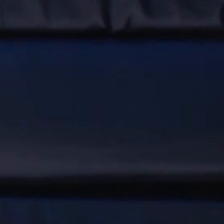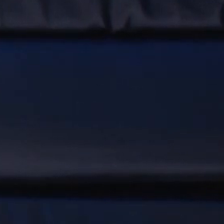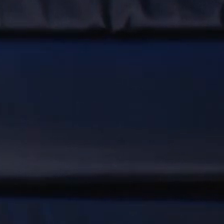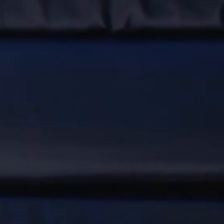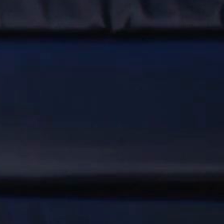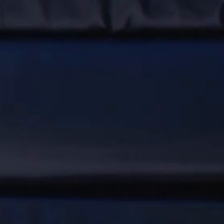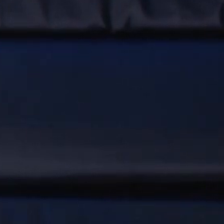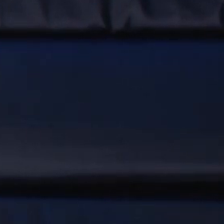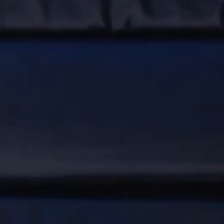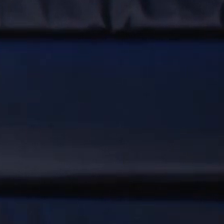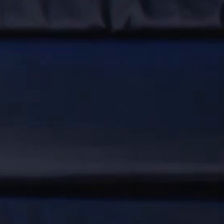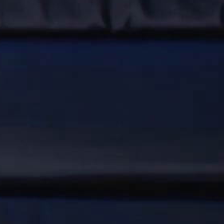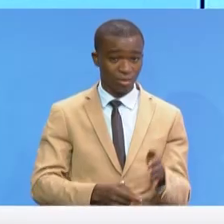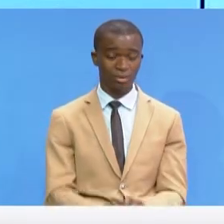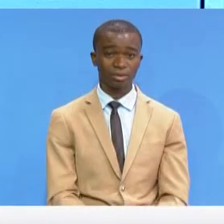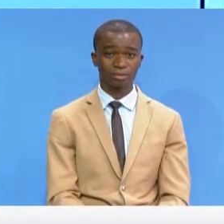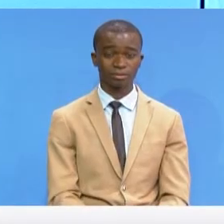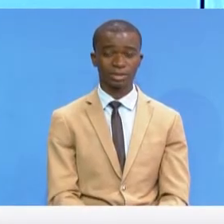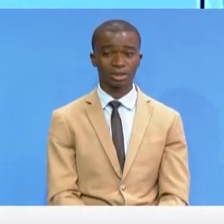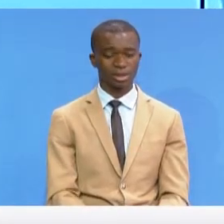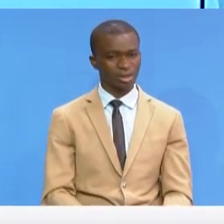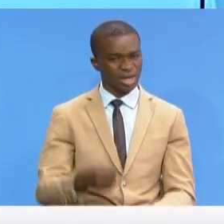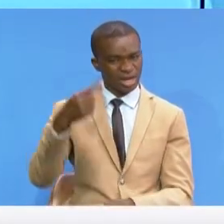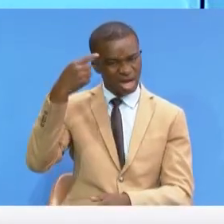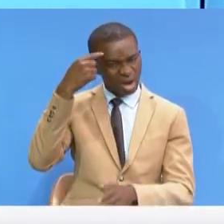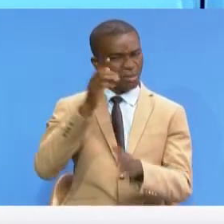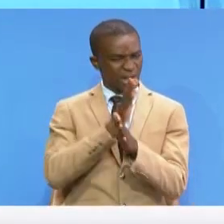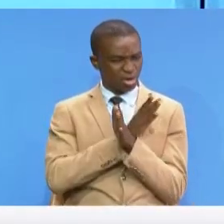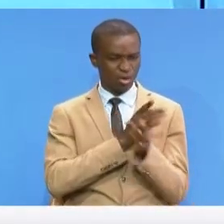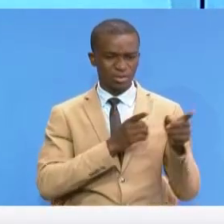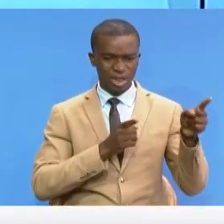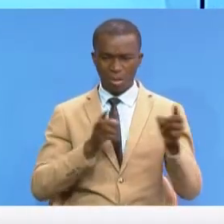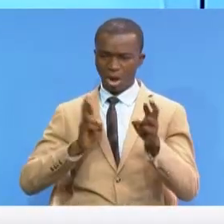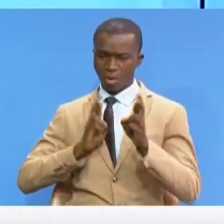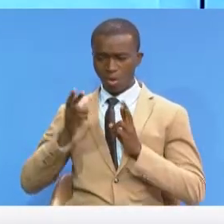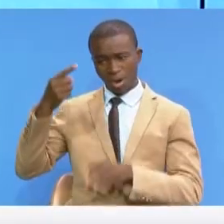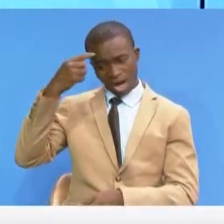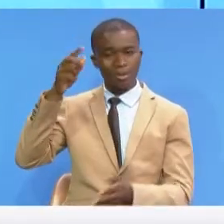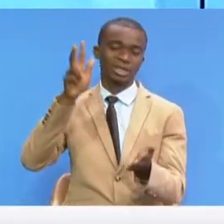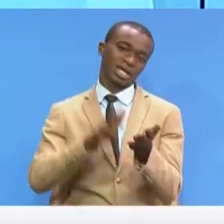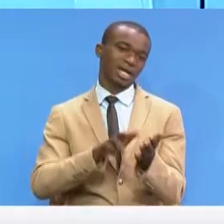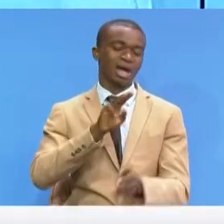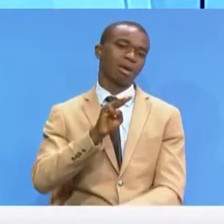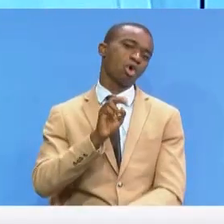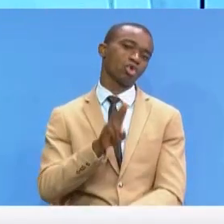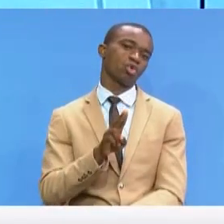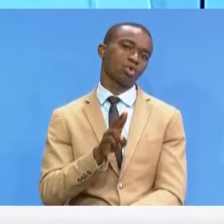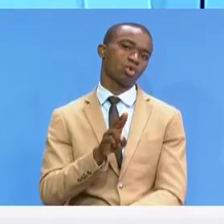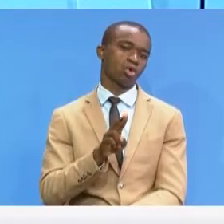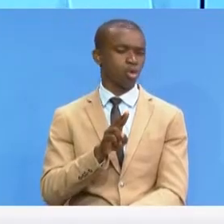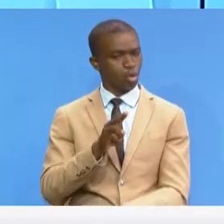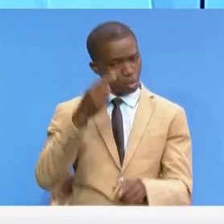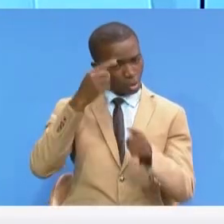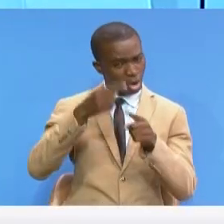superior pillows. The governments of Zambia and Rwanda have signed a memorandum of understanding on